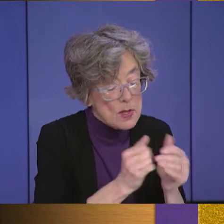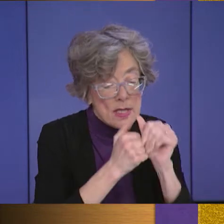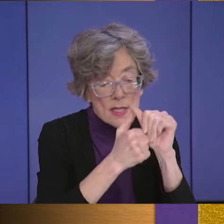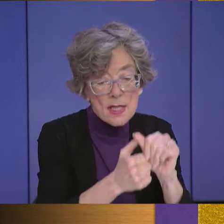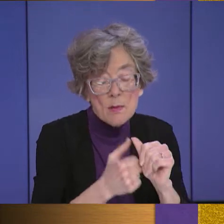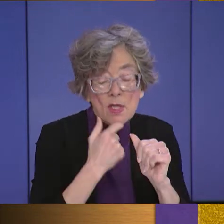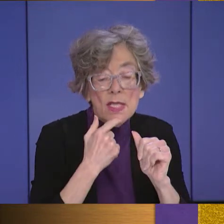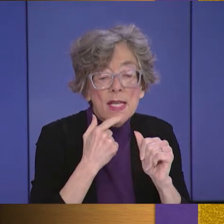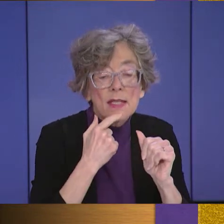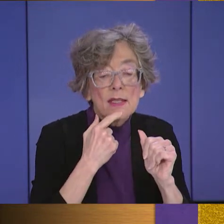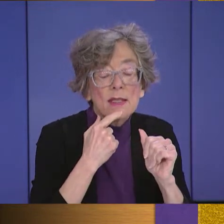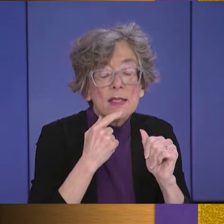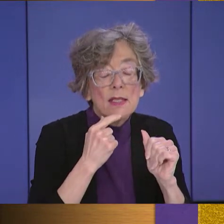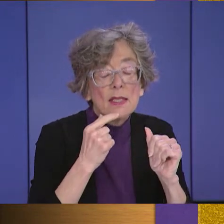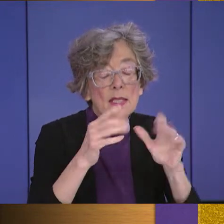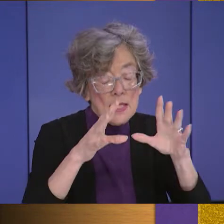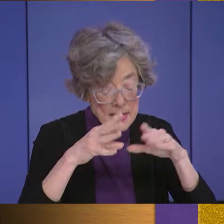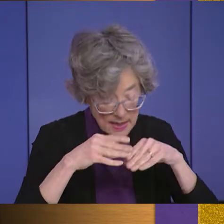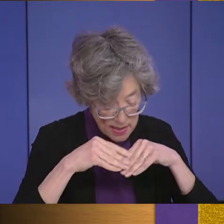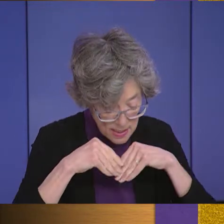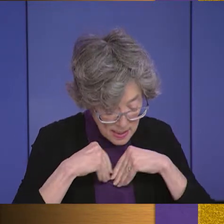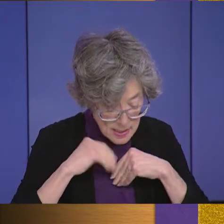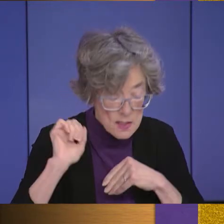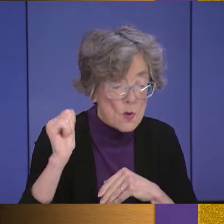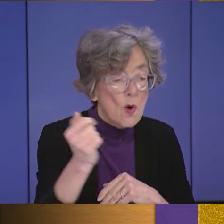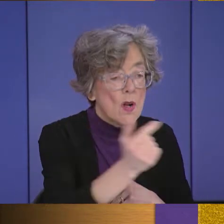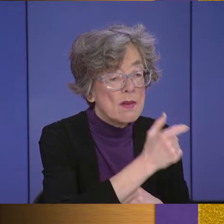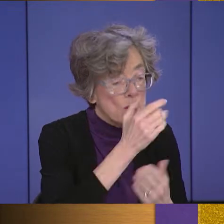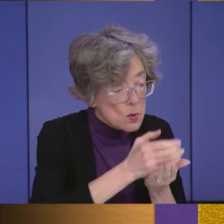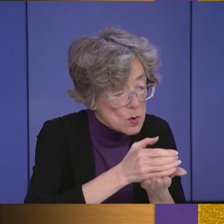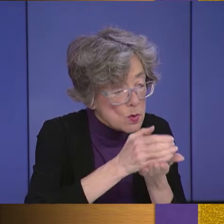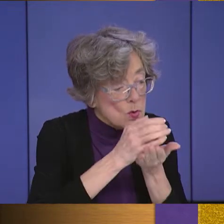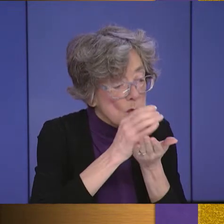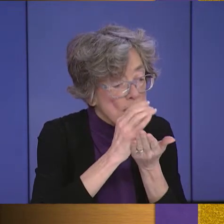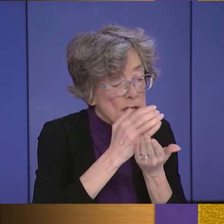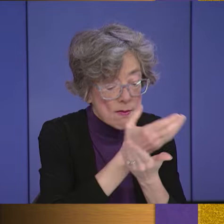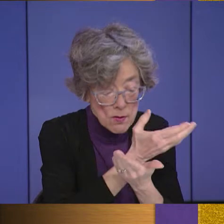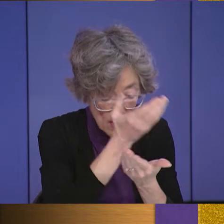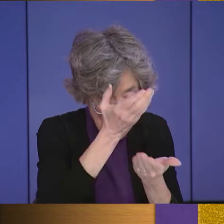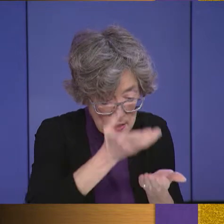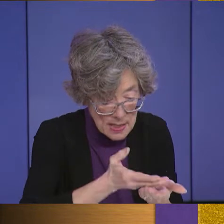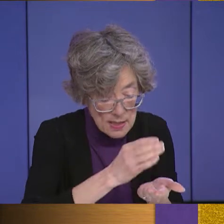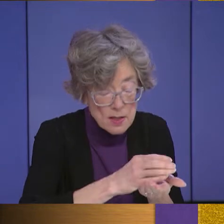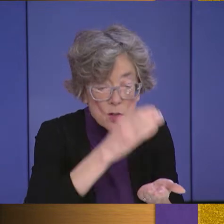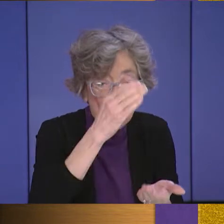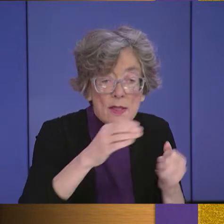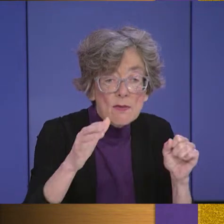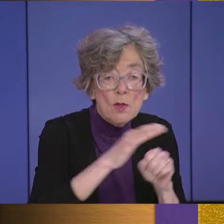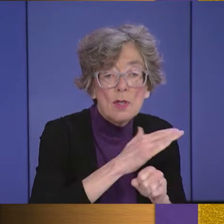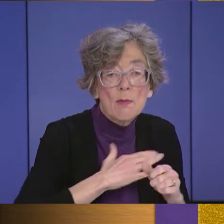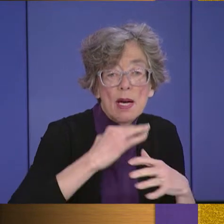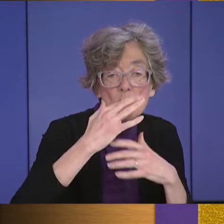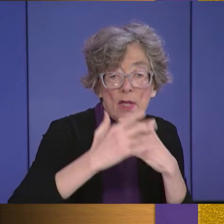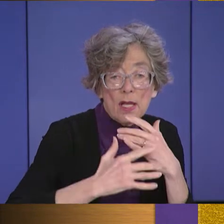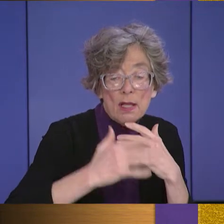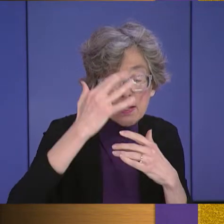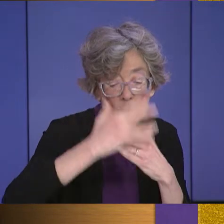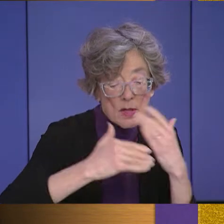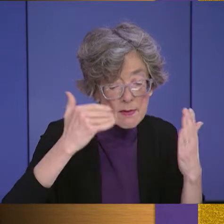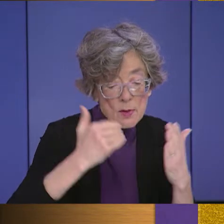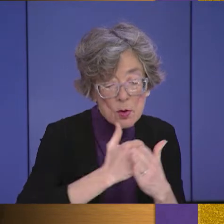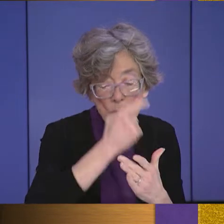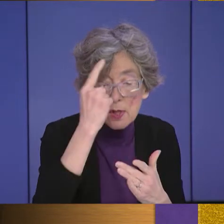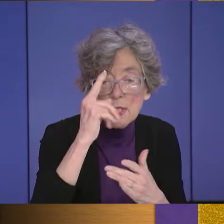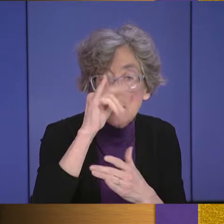saying, "Take this, all of you, and drink from it, for this is the chalice of my blood, the blood of the new